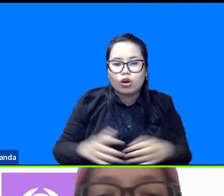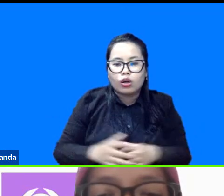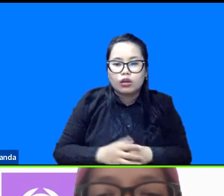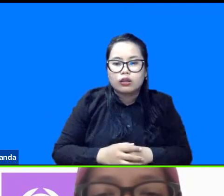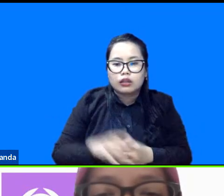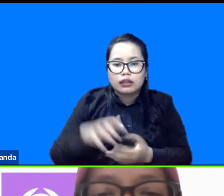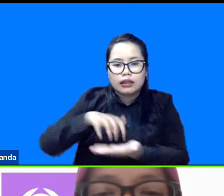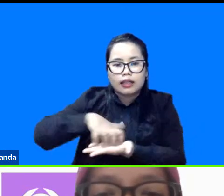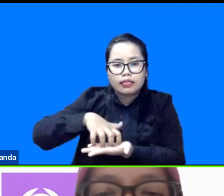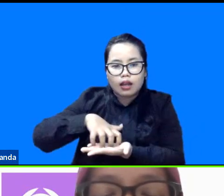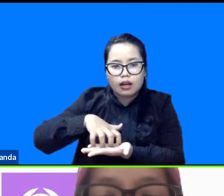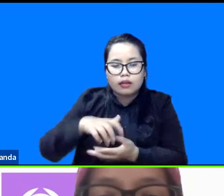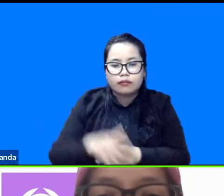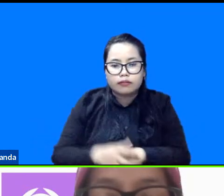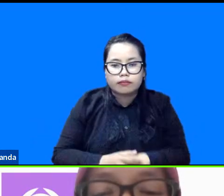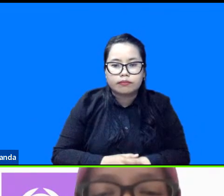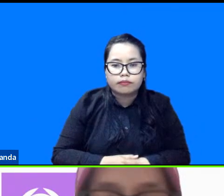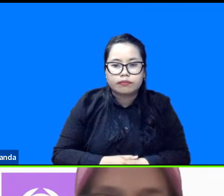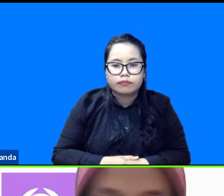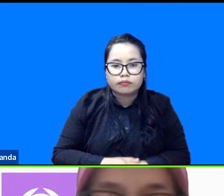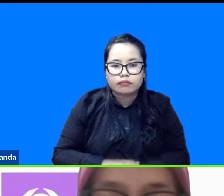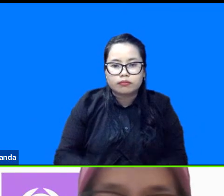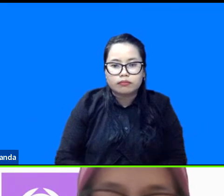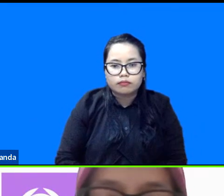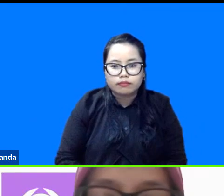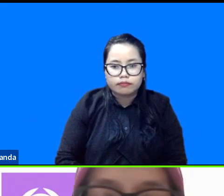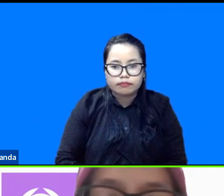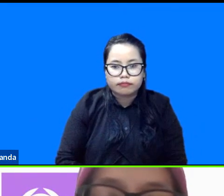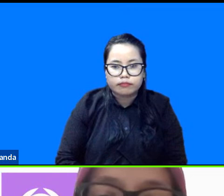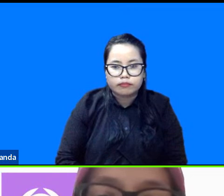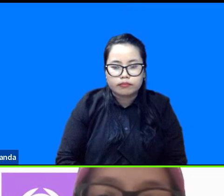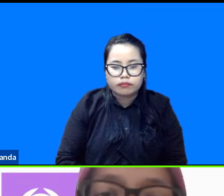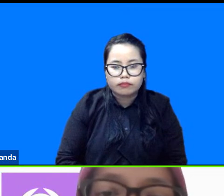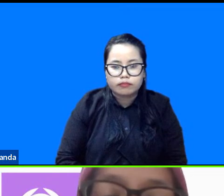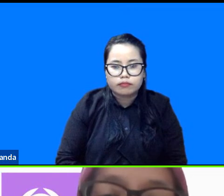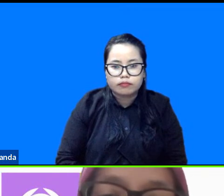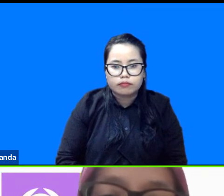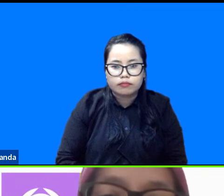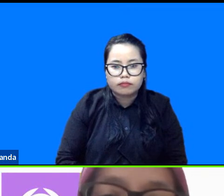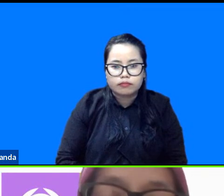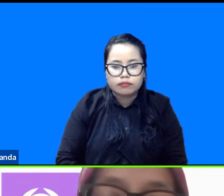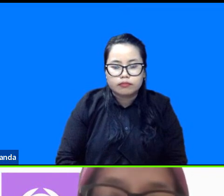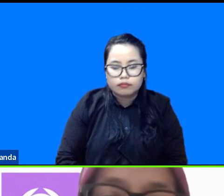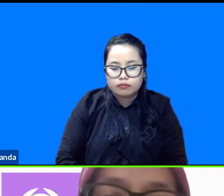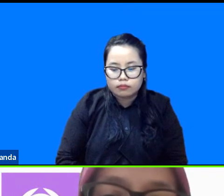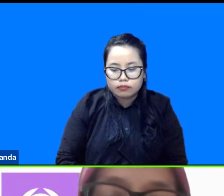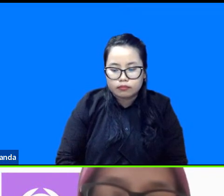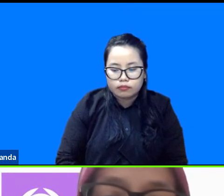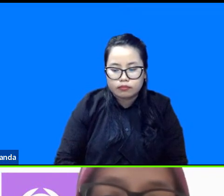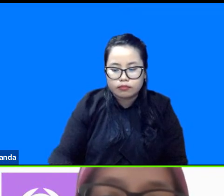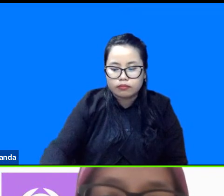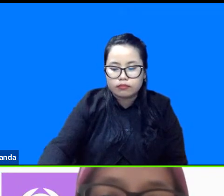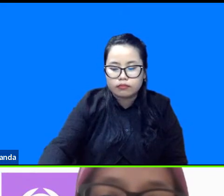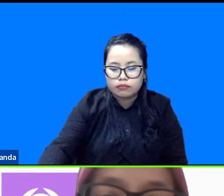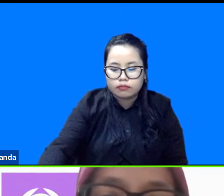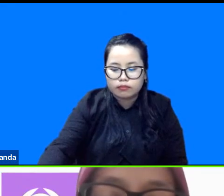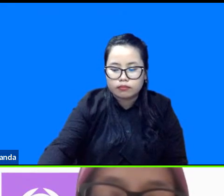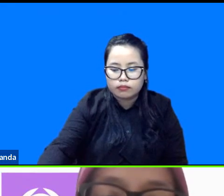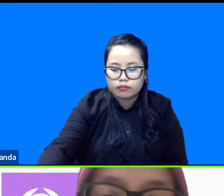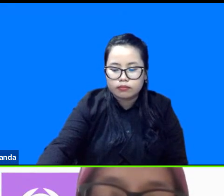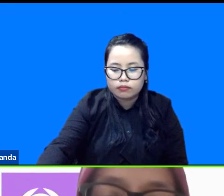what is it? I forgot, and the child. And but it's on the national level, but in terms of the